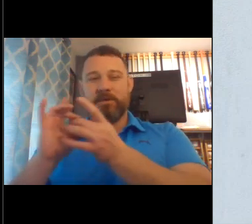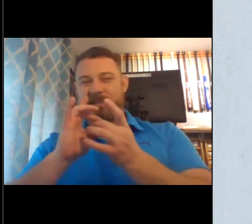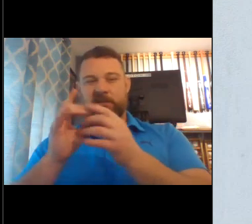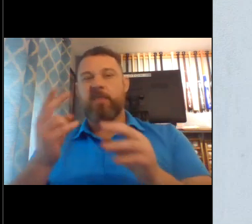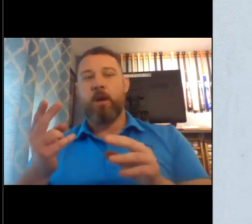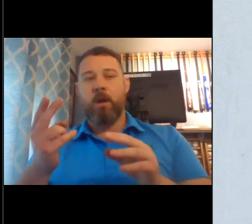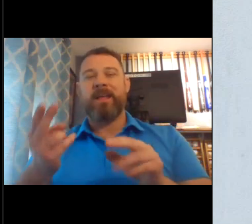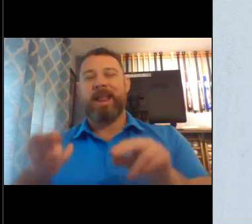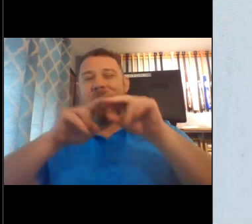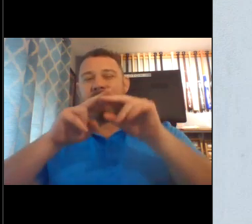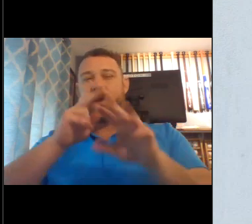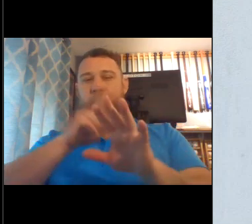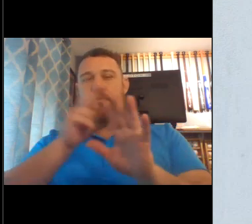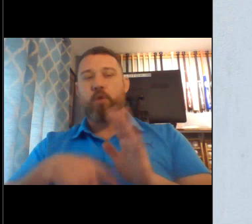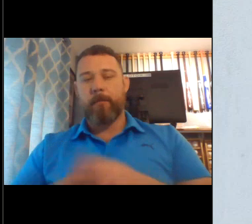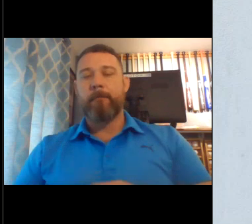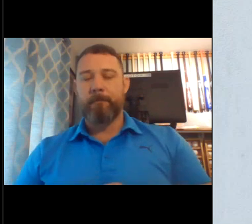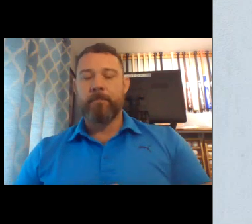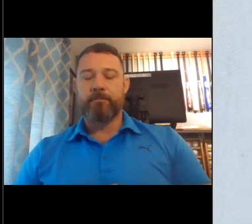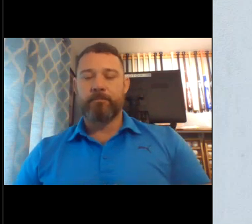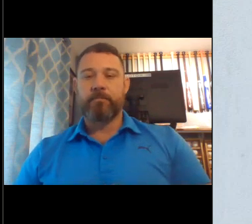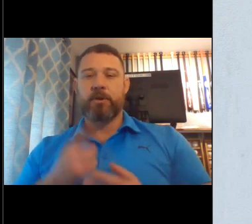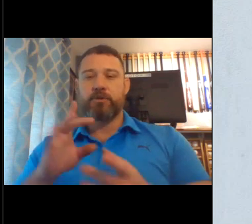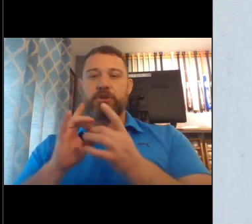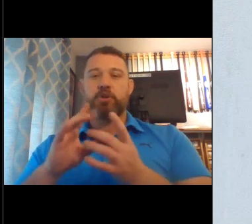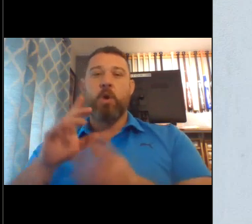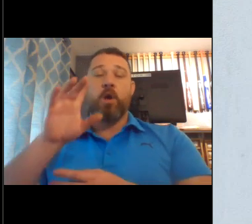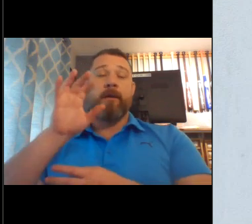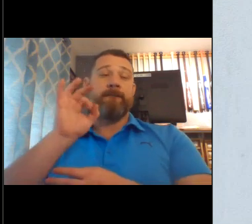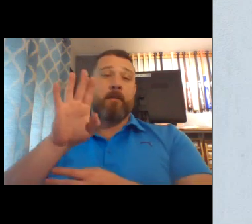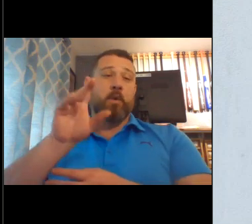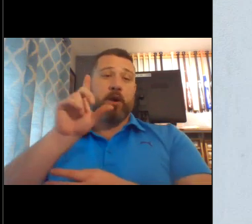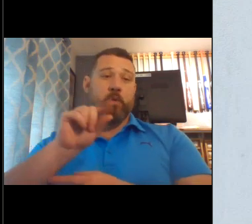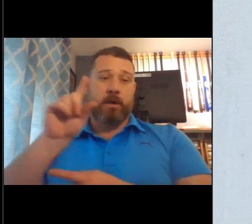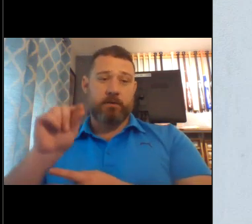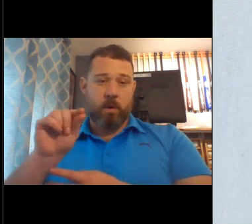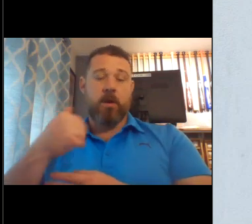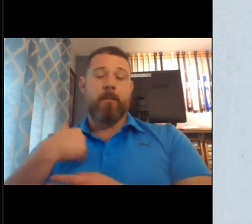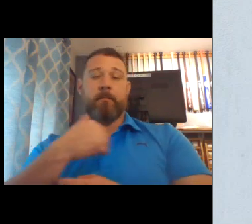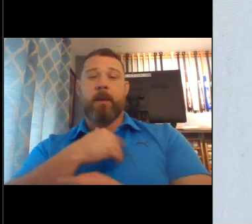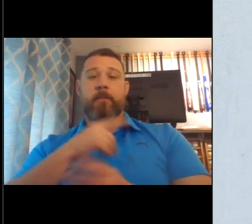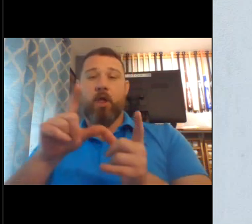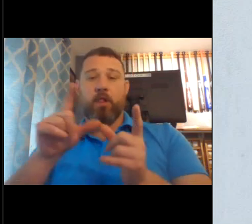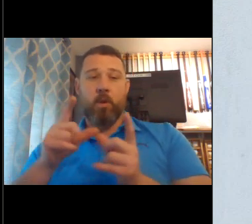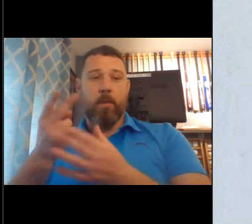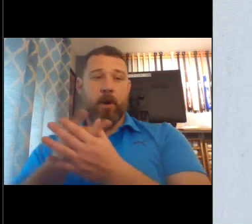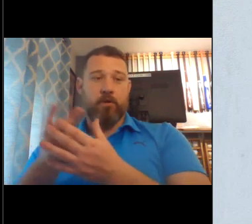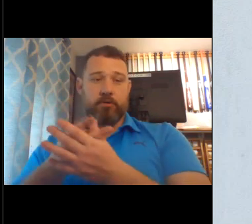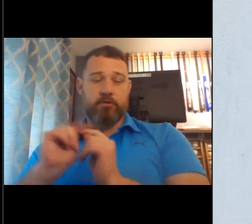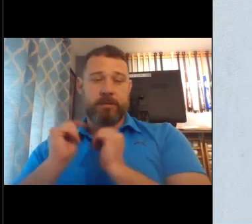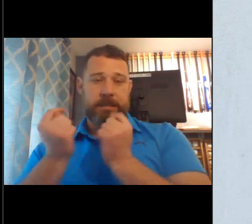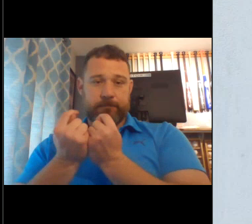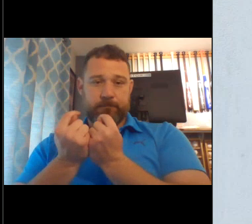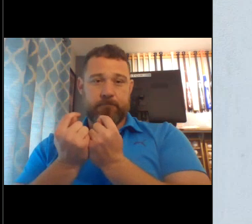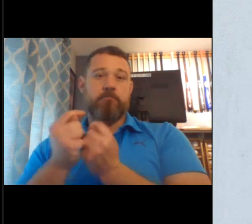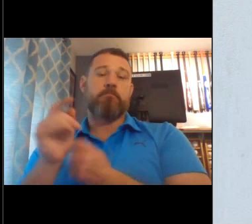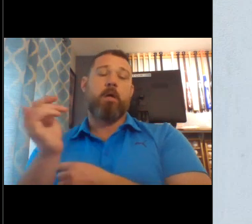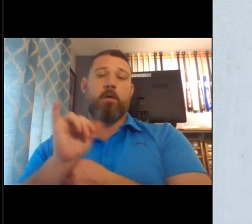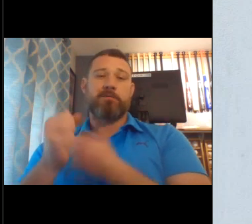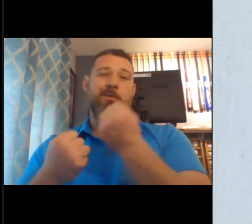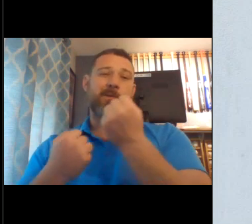Program. Kayla joined the Commission in February 2020 as a member of the Local Partnership Program team and has also assisted